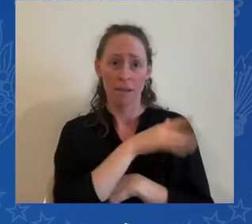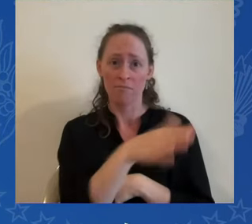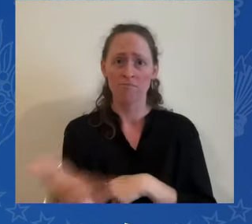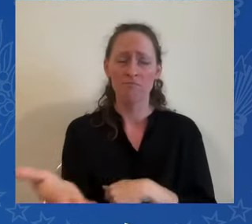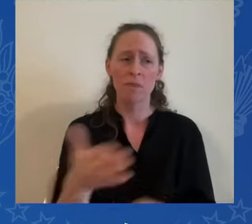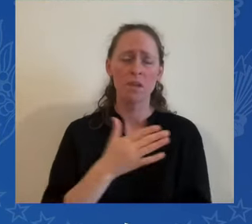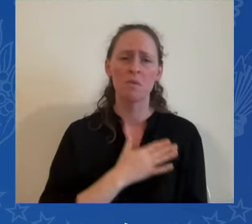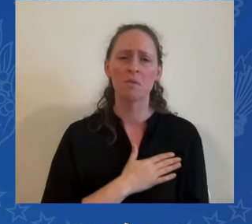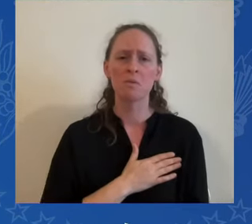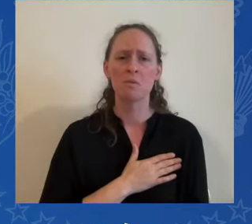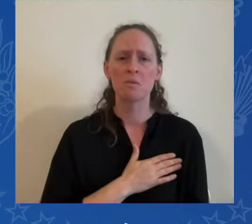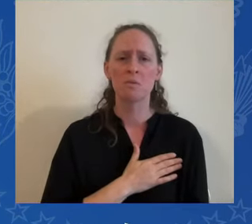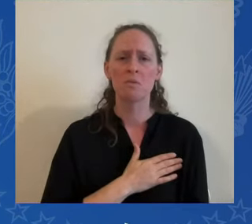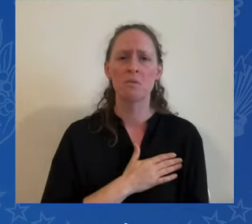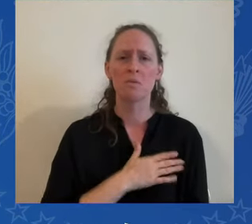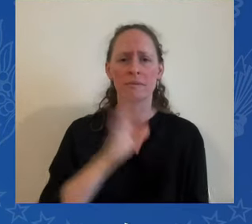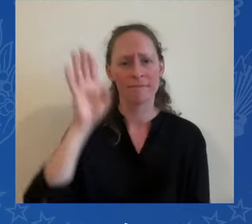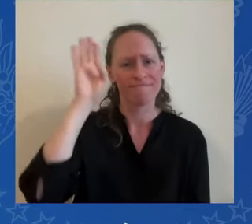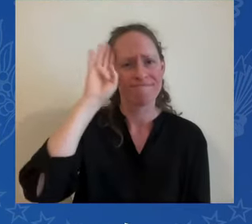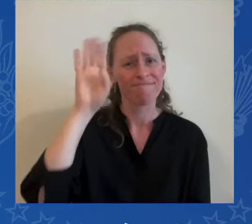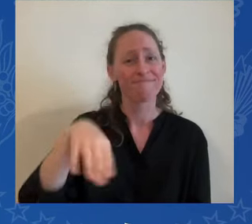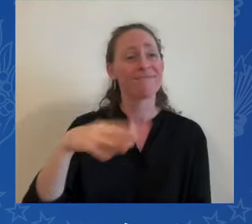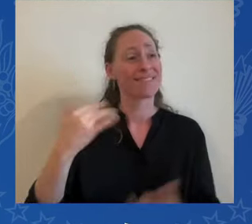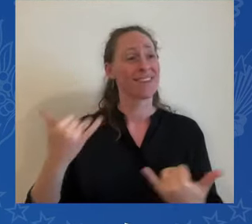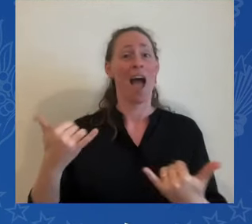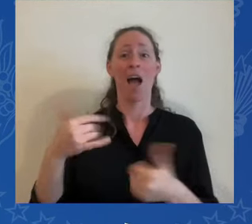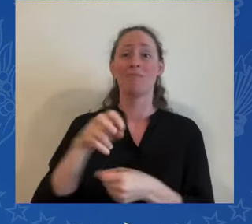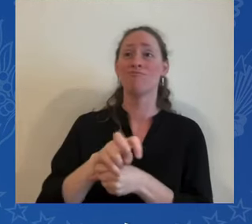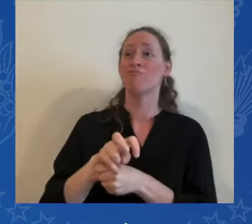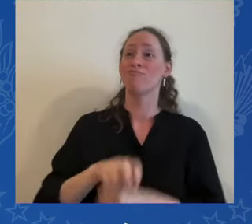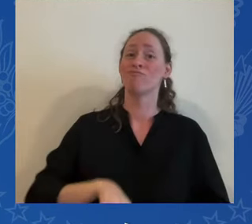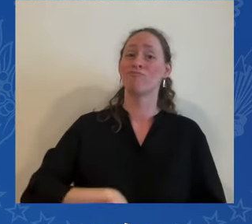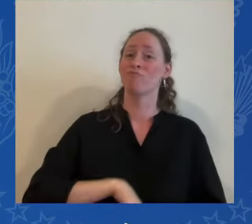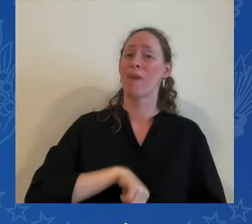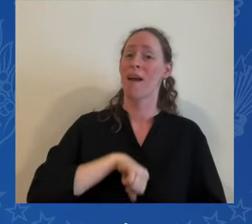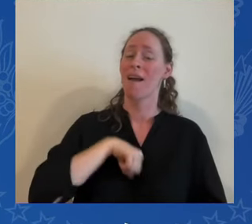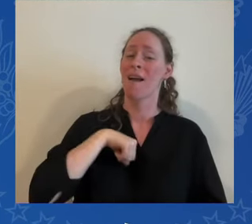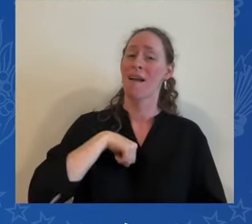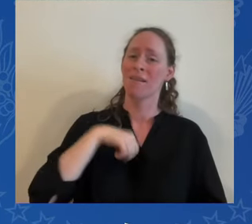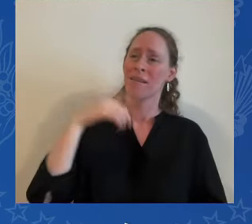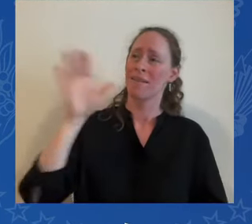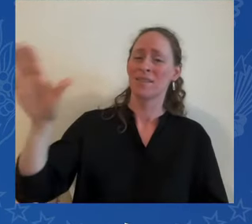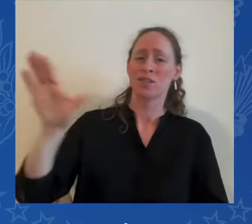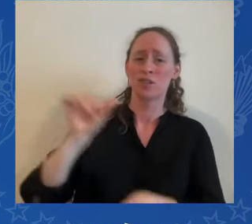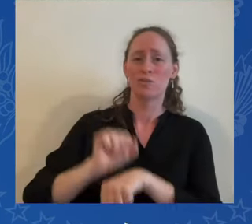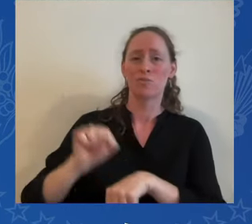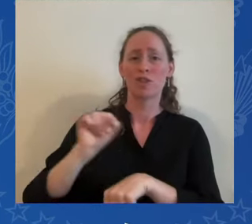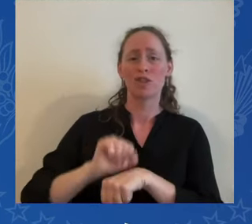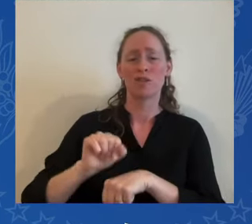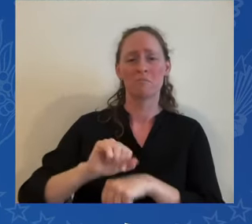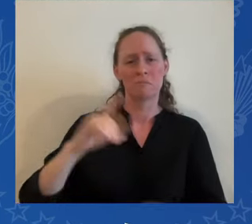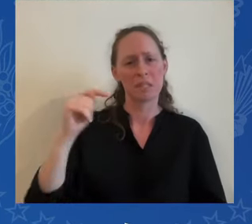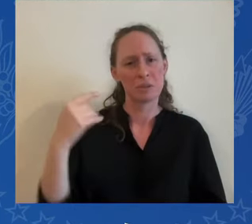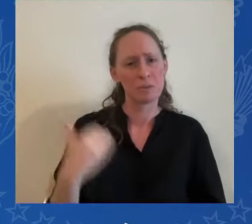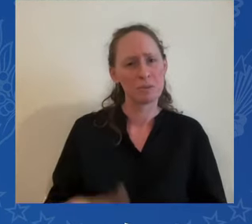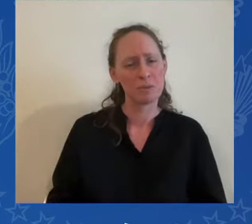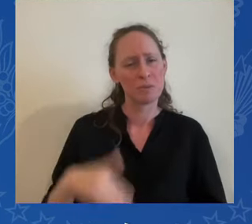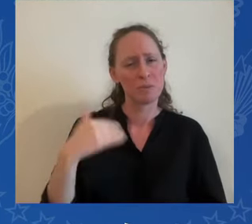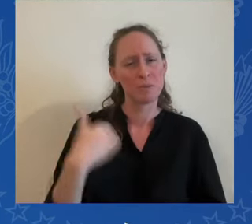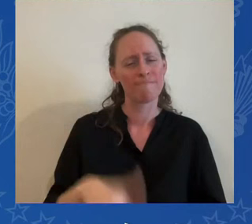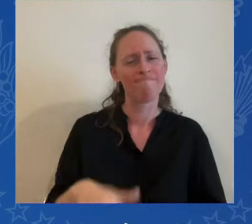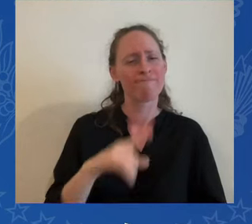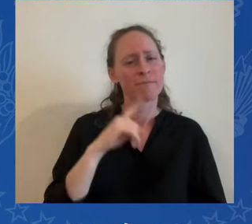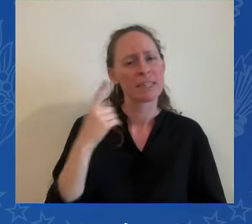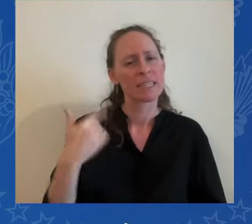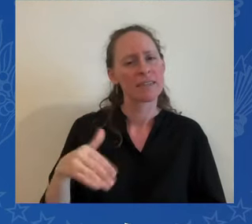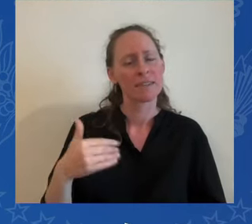of what they did when they were lost, it still brings back everything like it happened that moment. And I just say to the